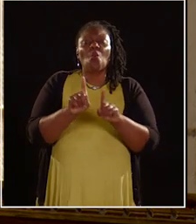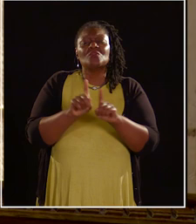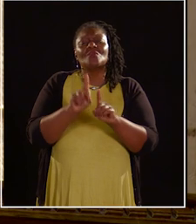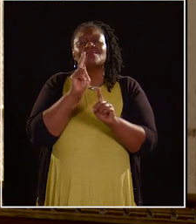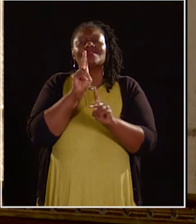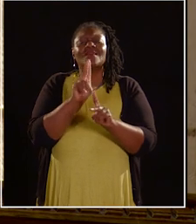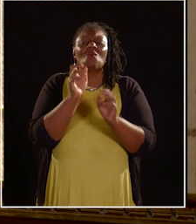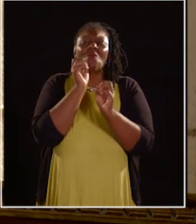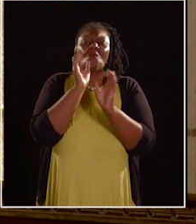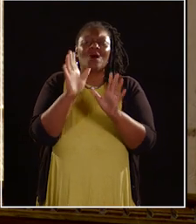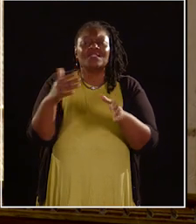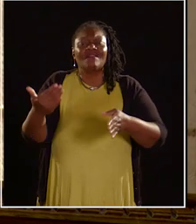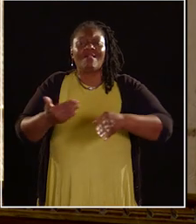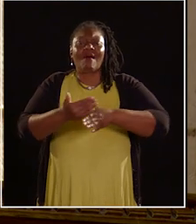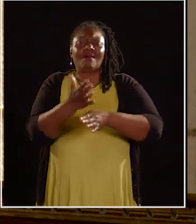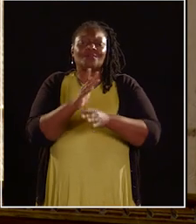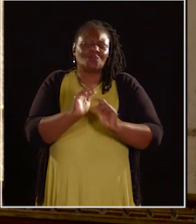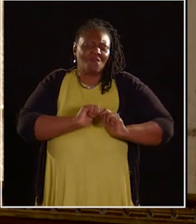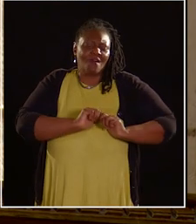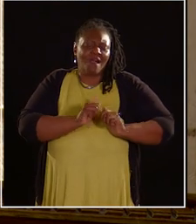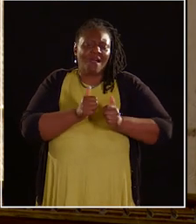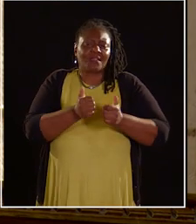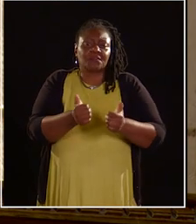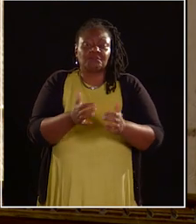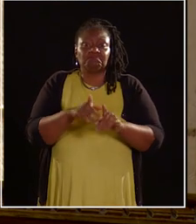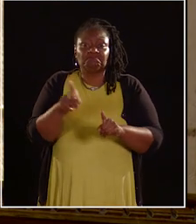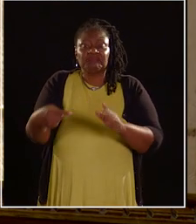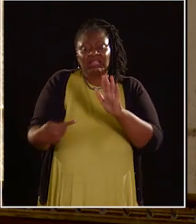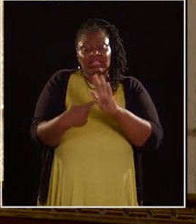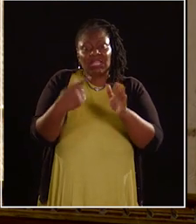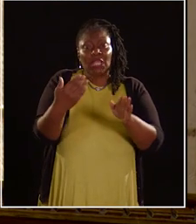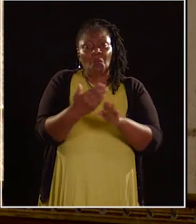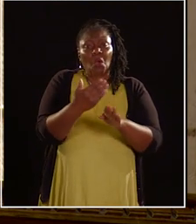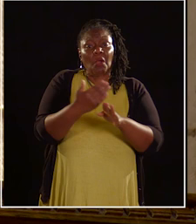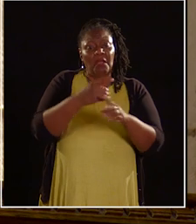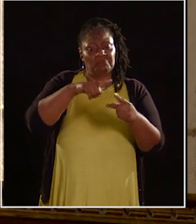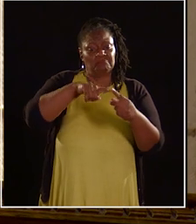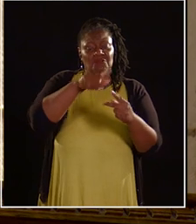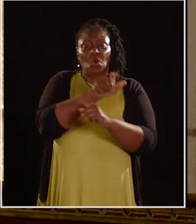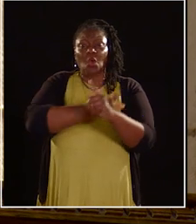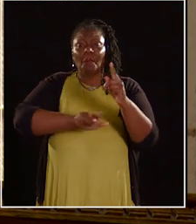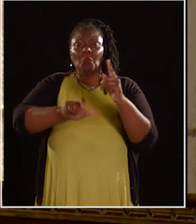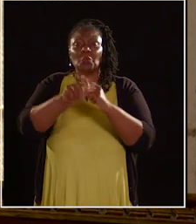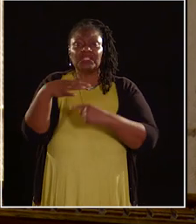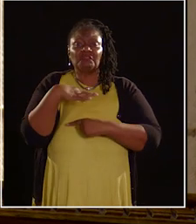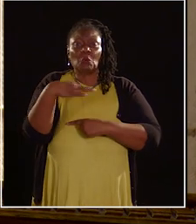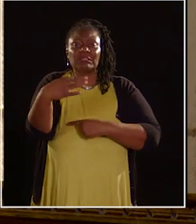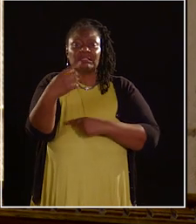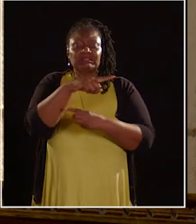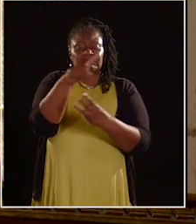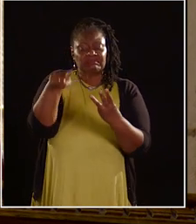seen wonderful acts of kindness in our key workers, in community